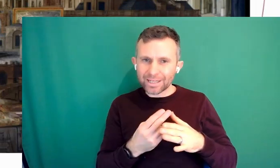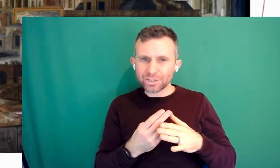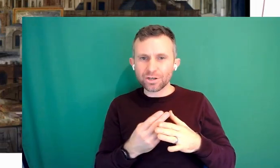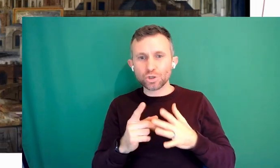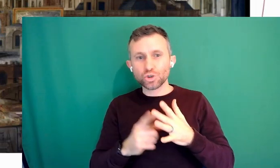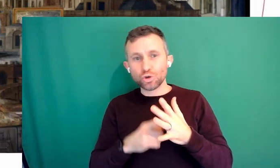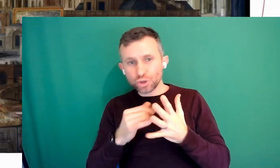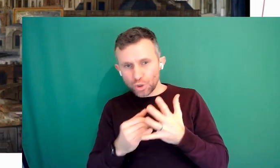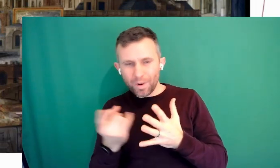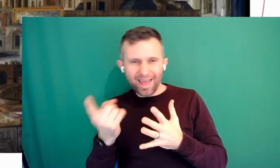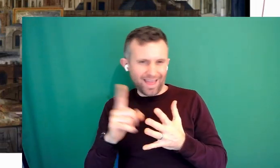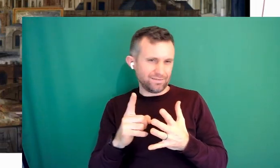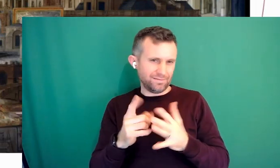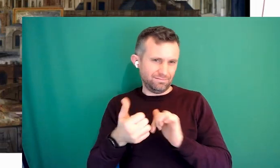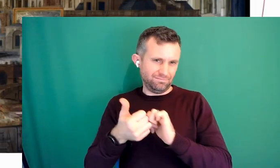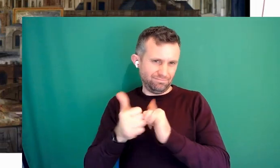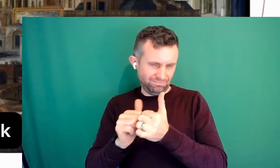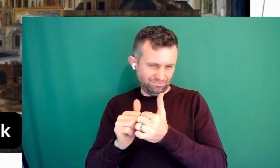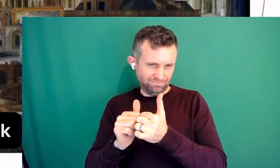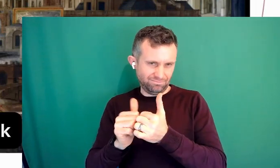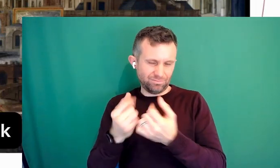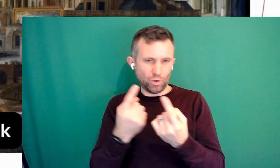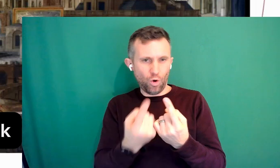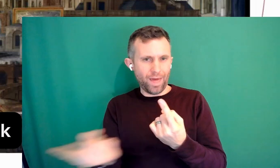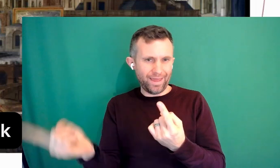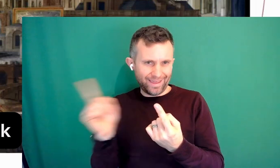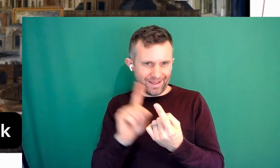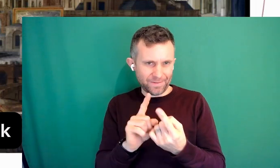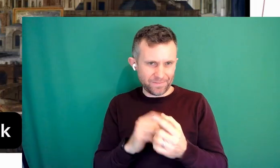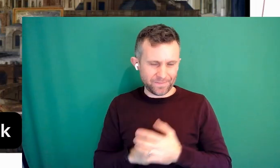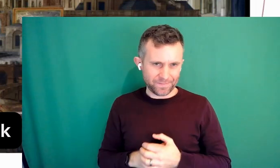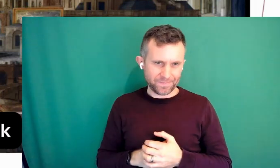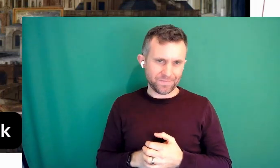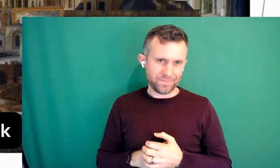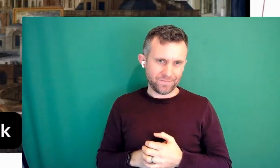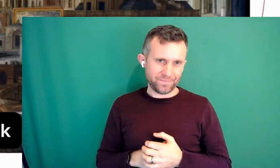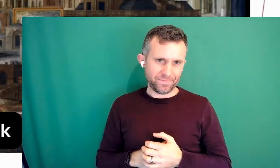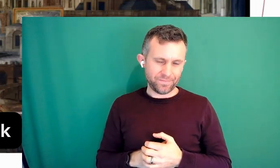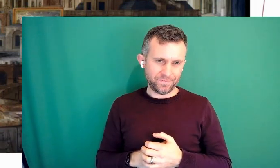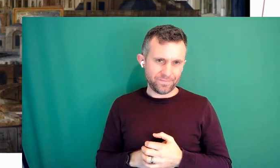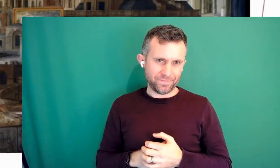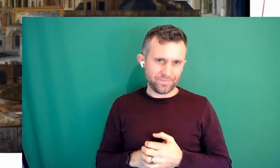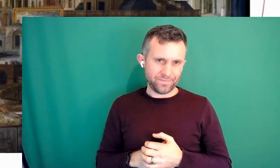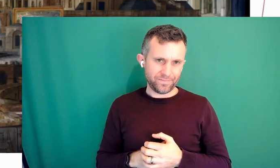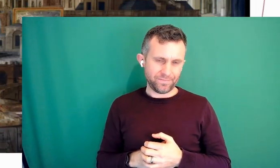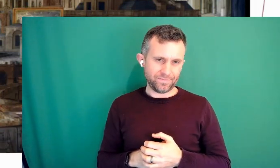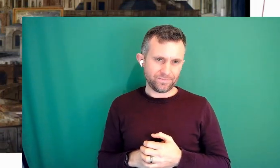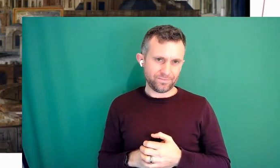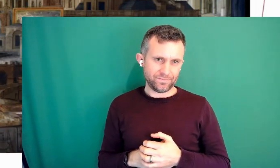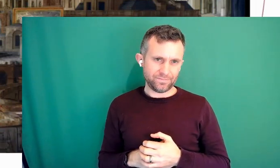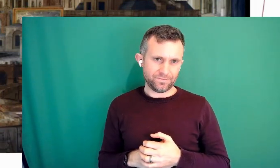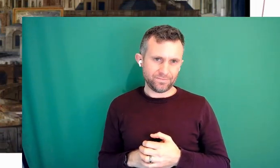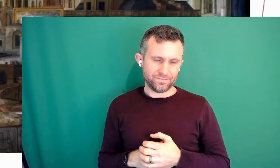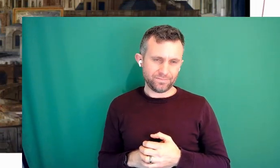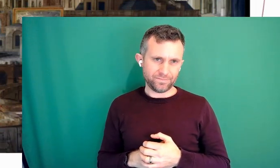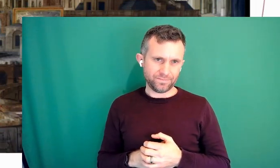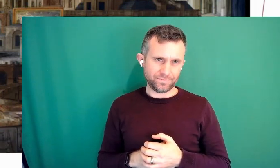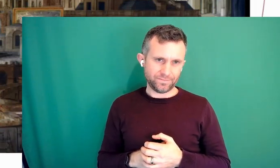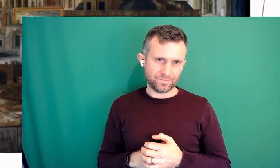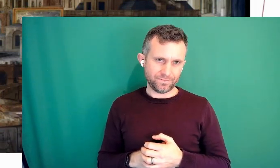in 1814, requested that Soane tour him round the bank and show him the designs.